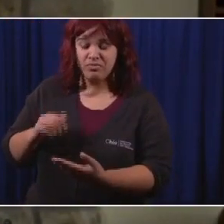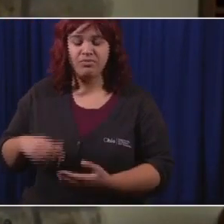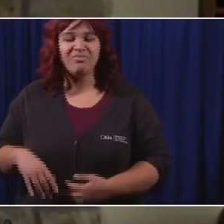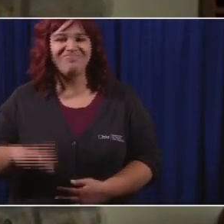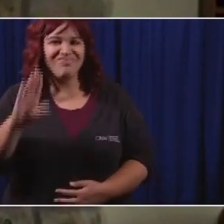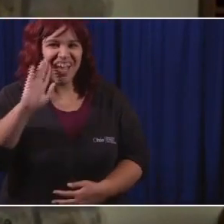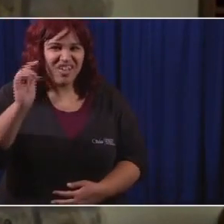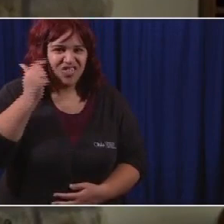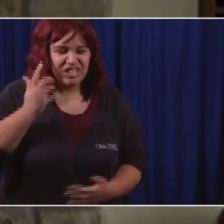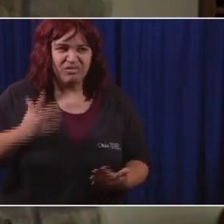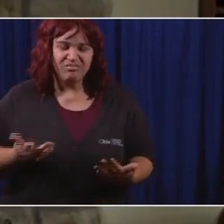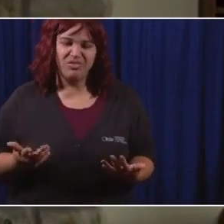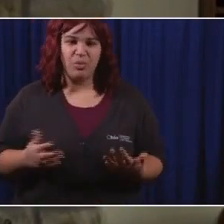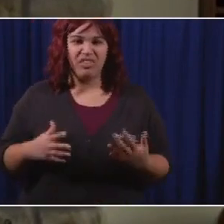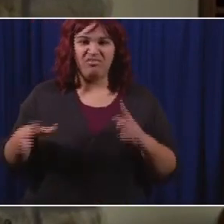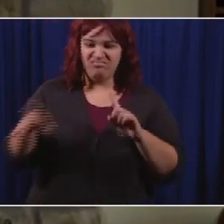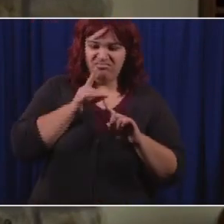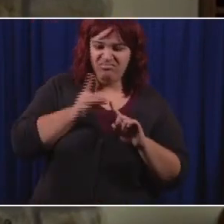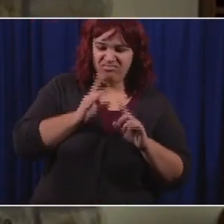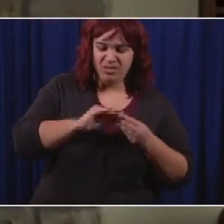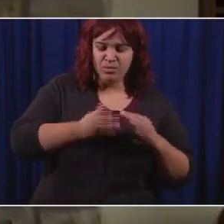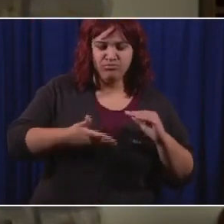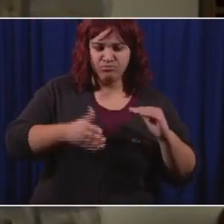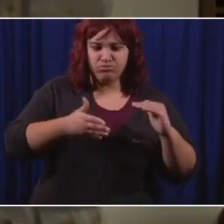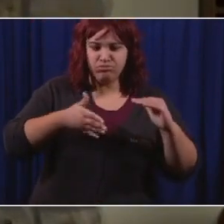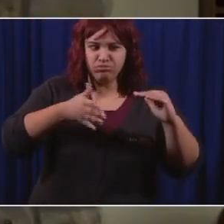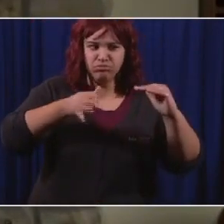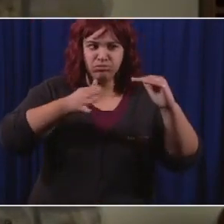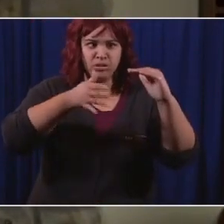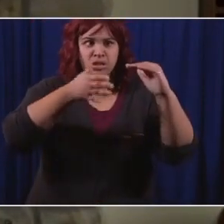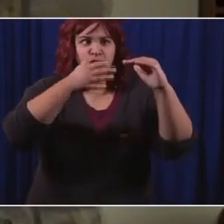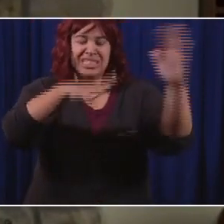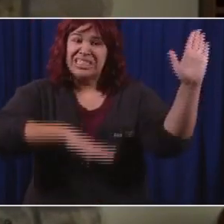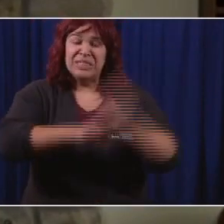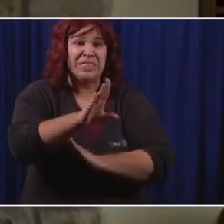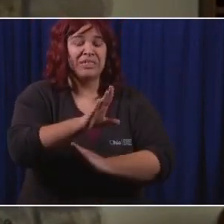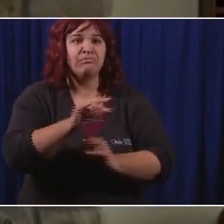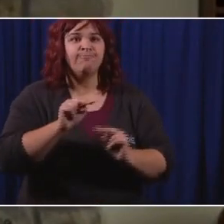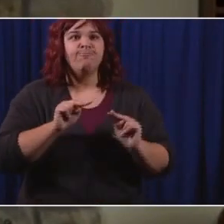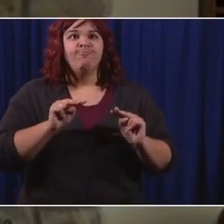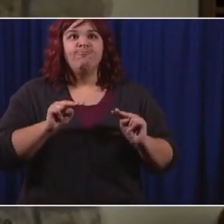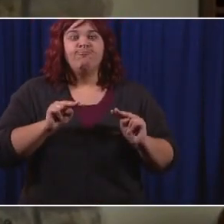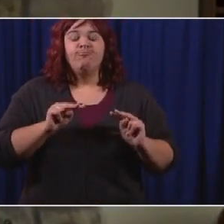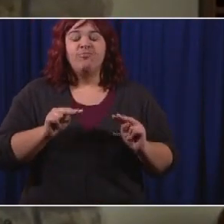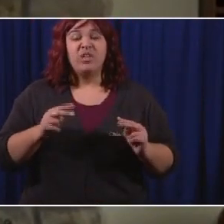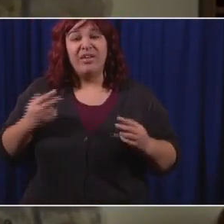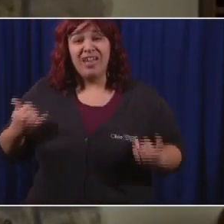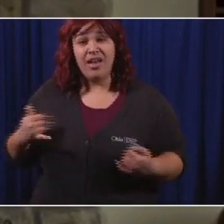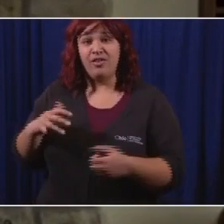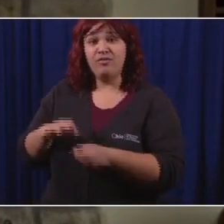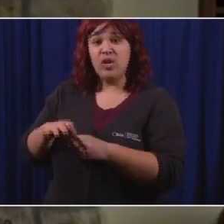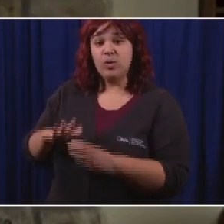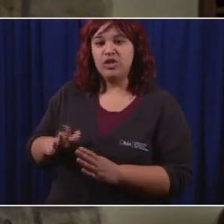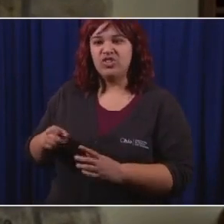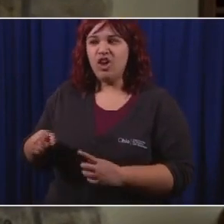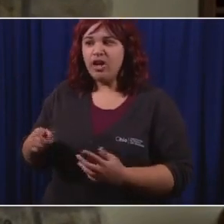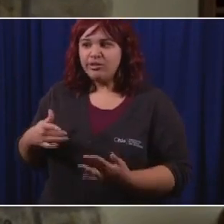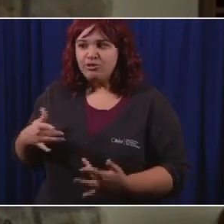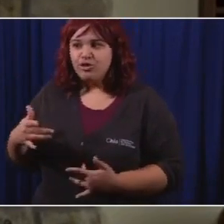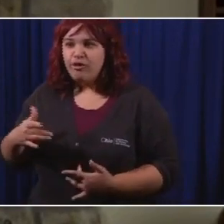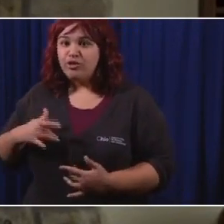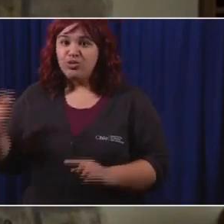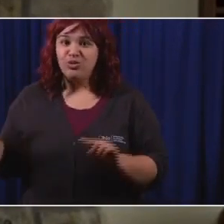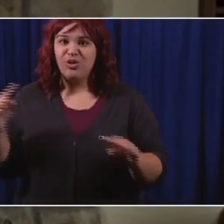number of cases rising at an alarming rate that you outlined here today, there's a concern among voters about showing up to the polls, both